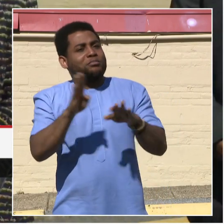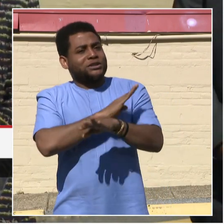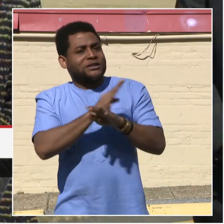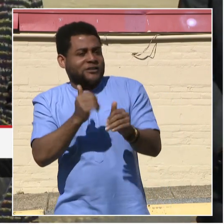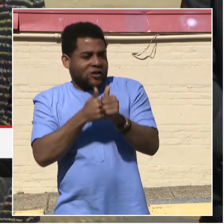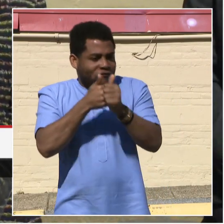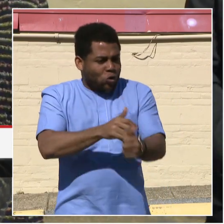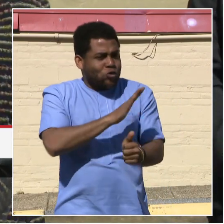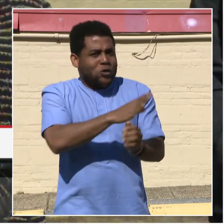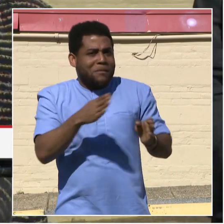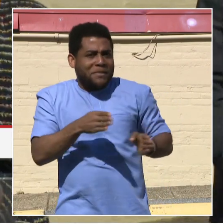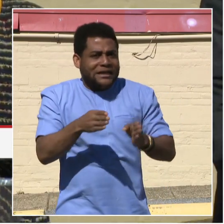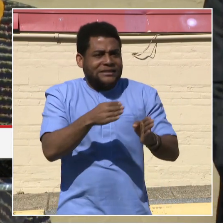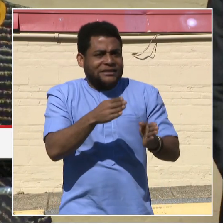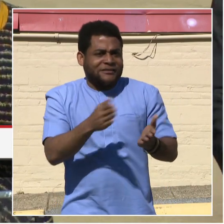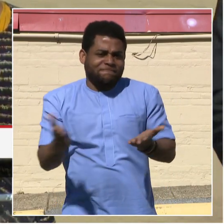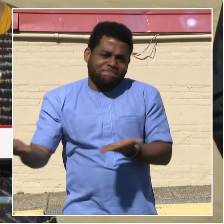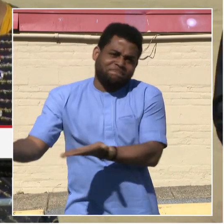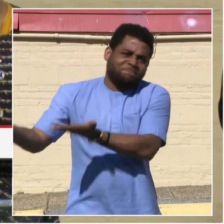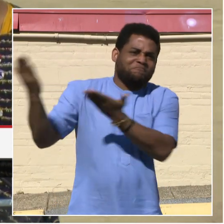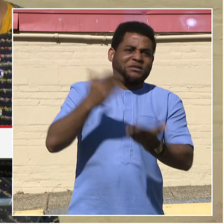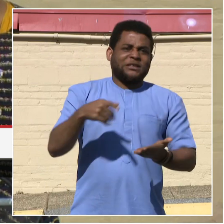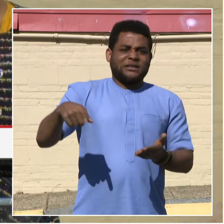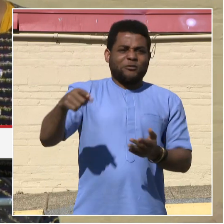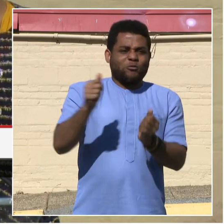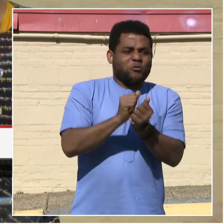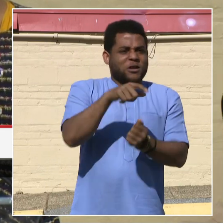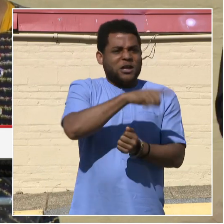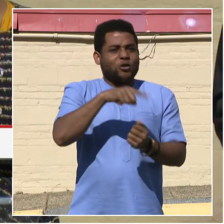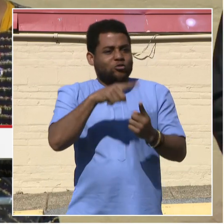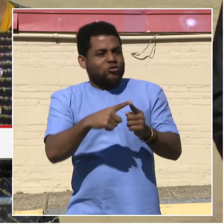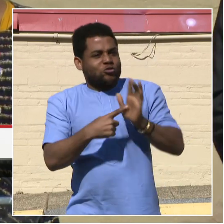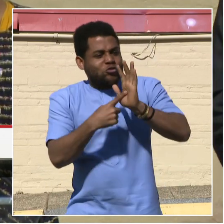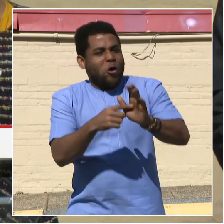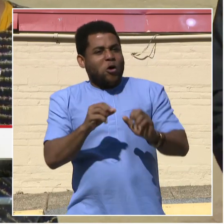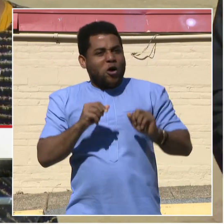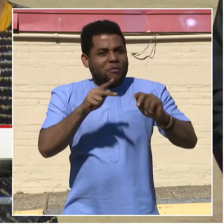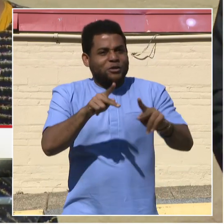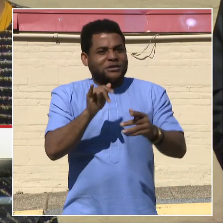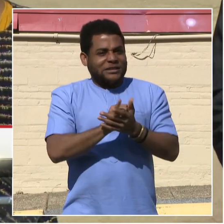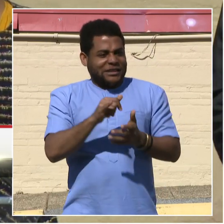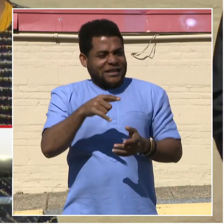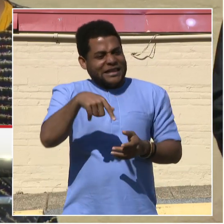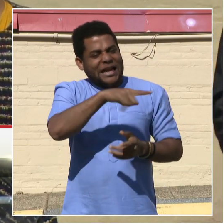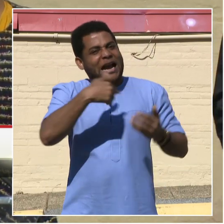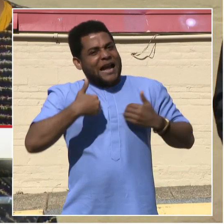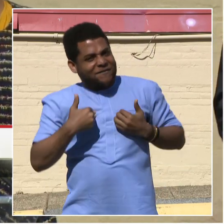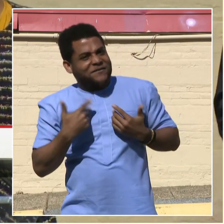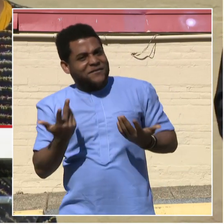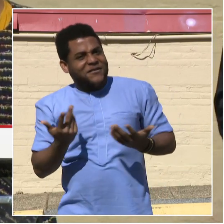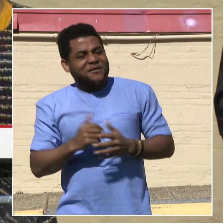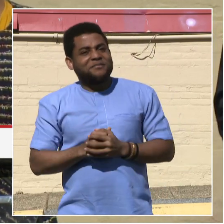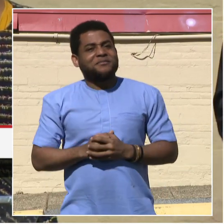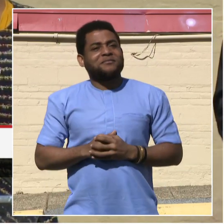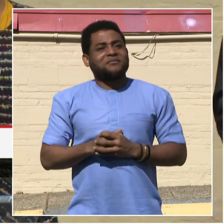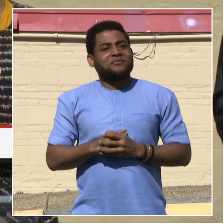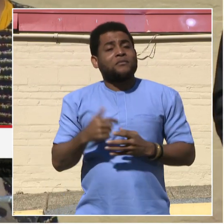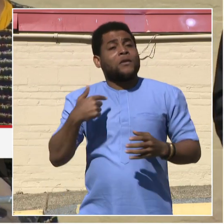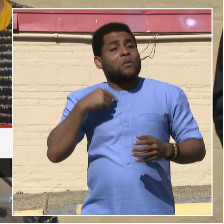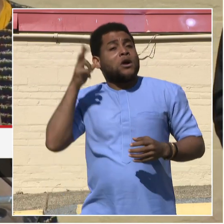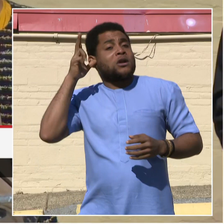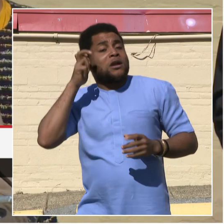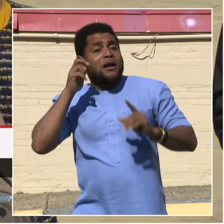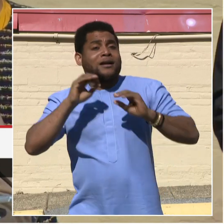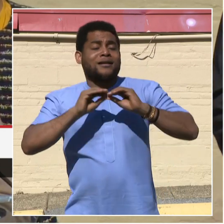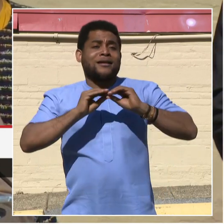take advantage of what we're here to talk about today. We have heard loud and clear that